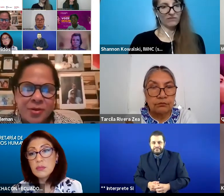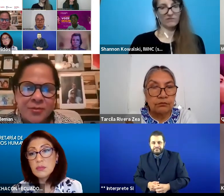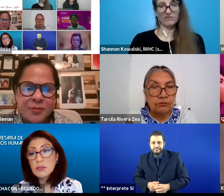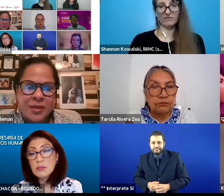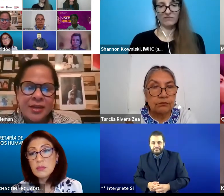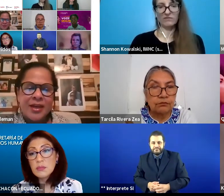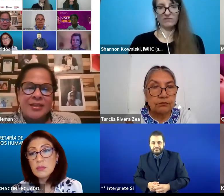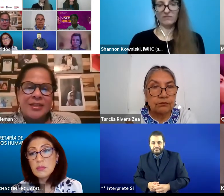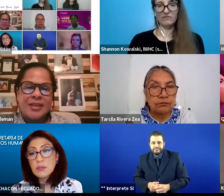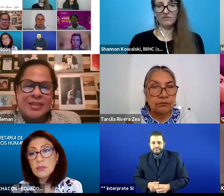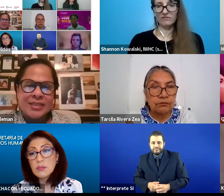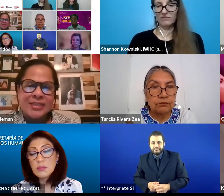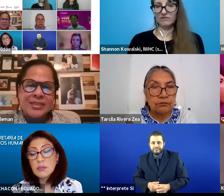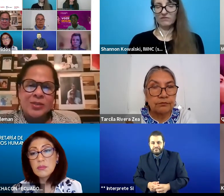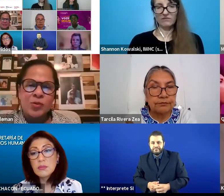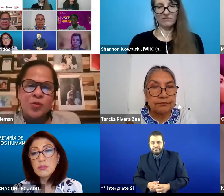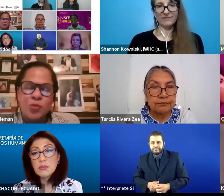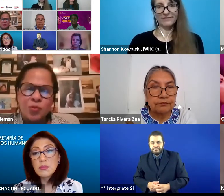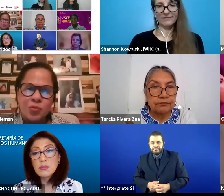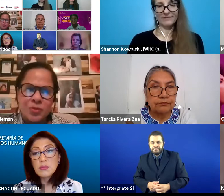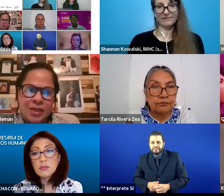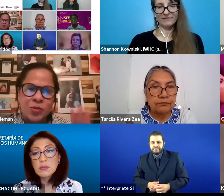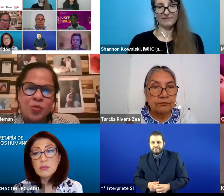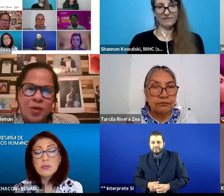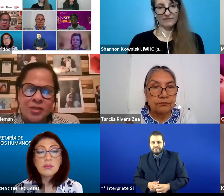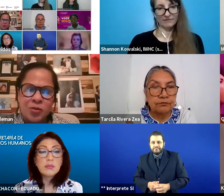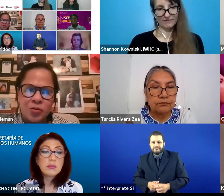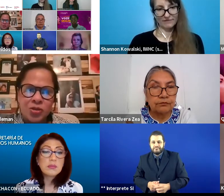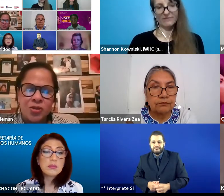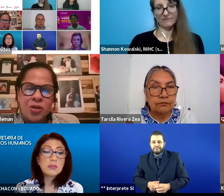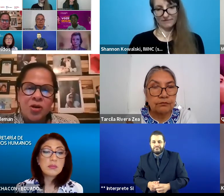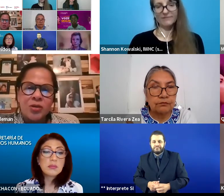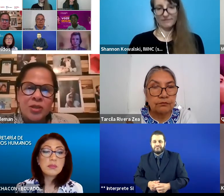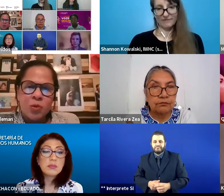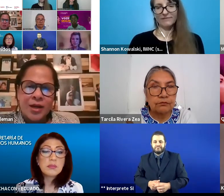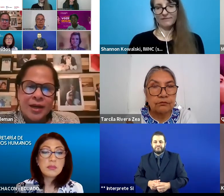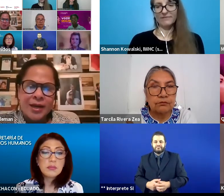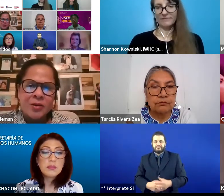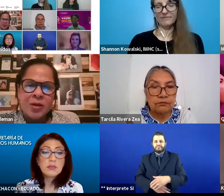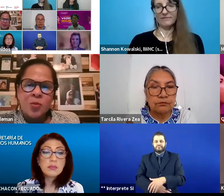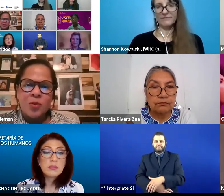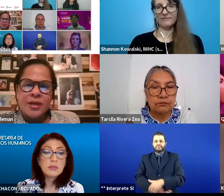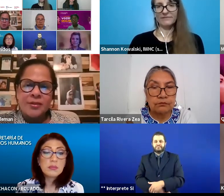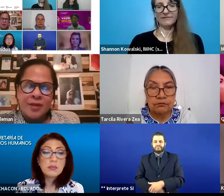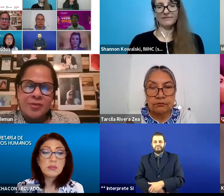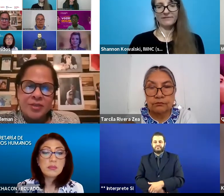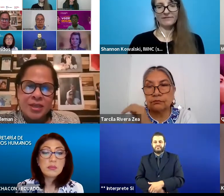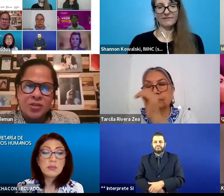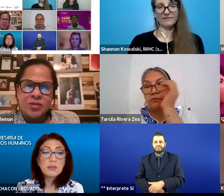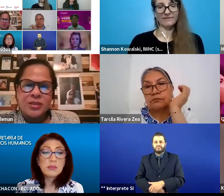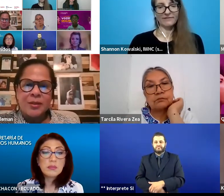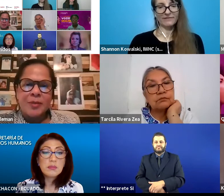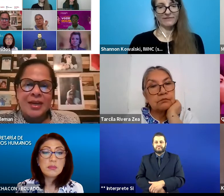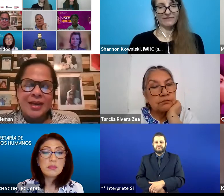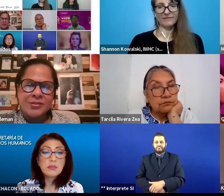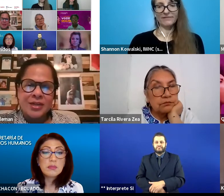Not a problem. I think that this is a two-way solution. On the one hand, we need